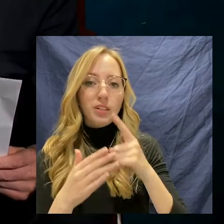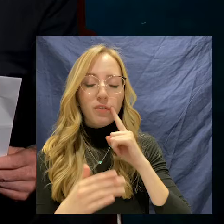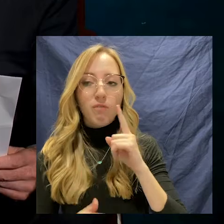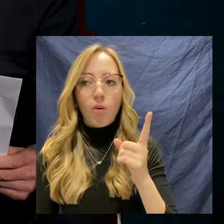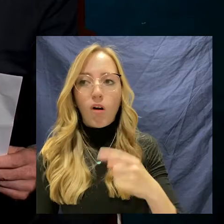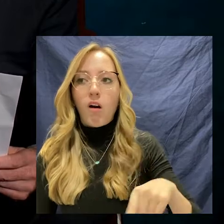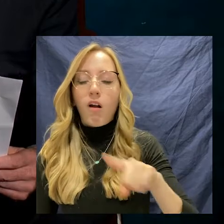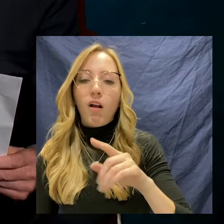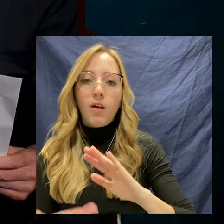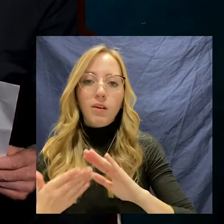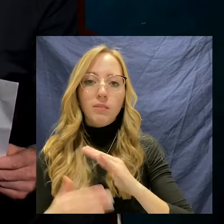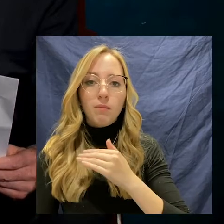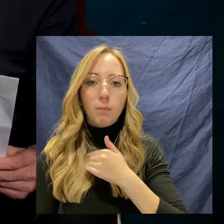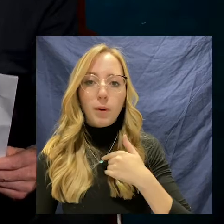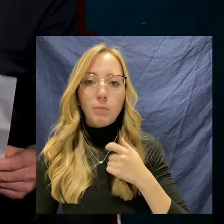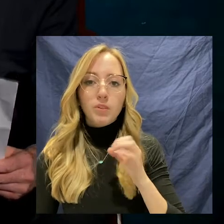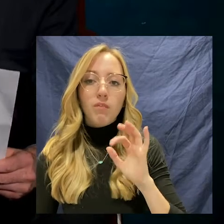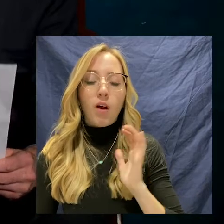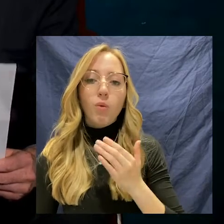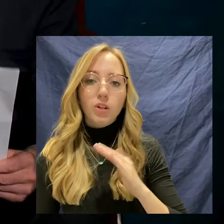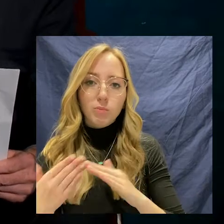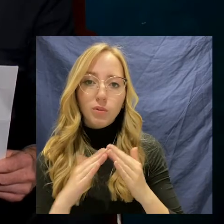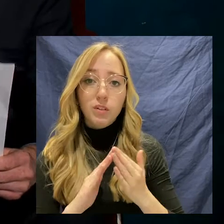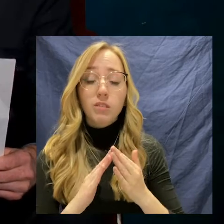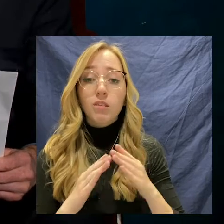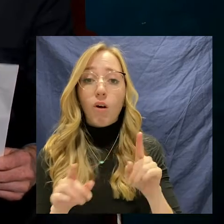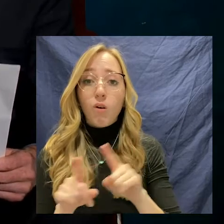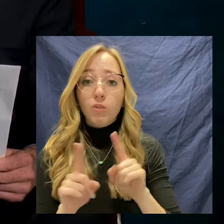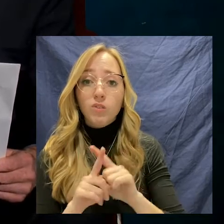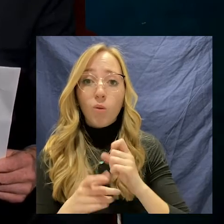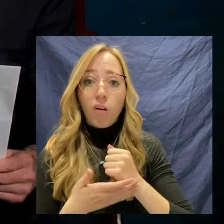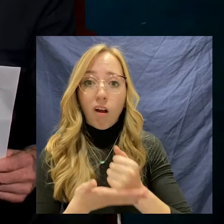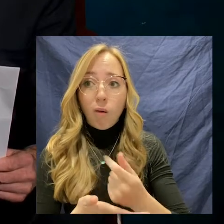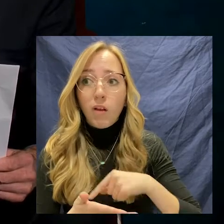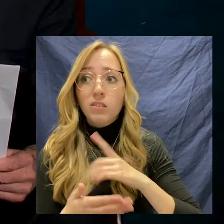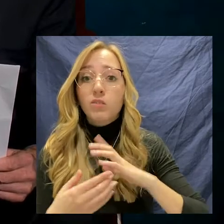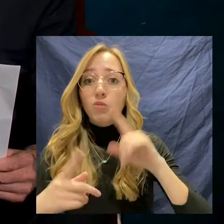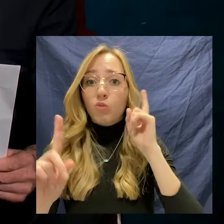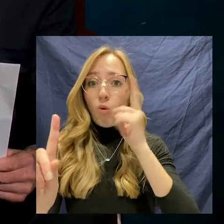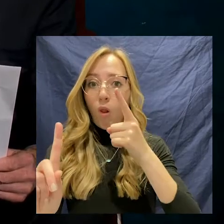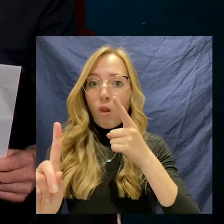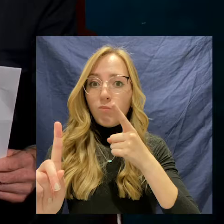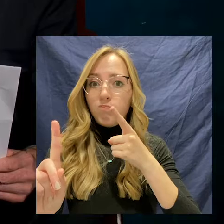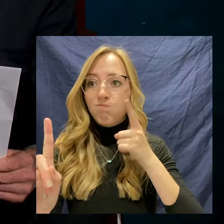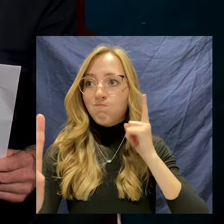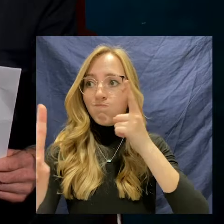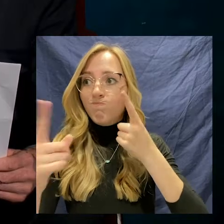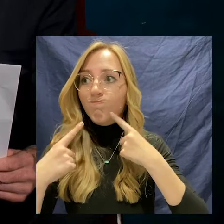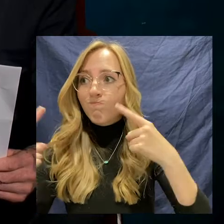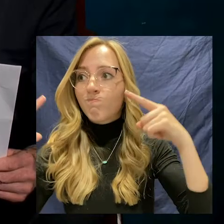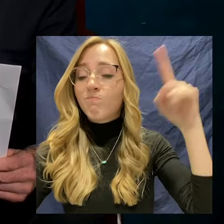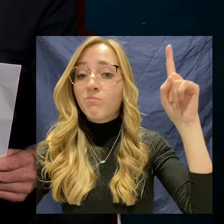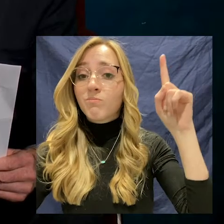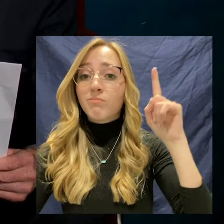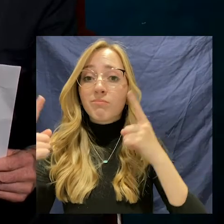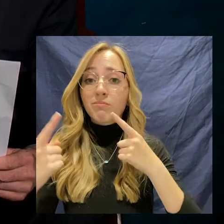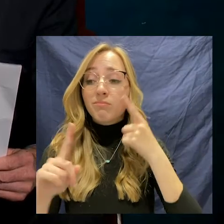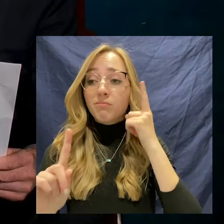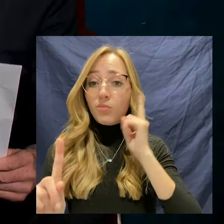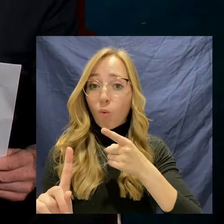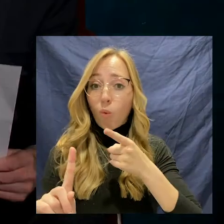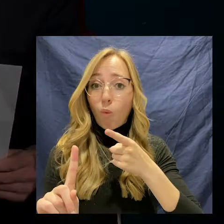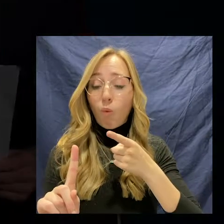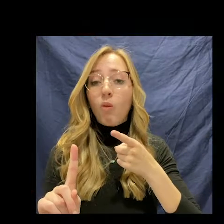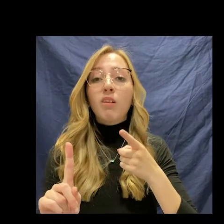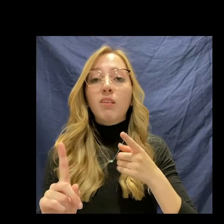continuing to work towards their mission of a world free of violence and abuse for all, and they can't do it